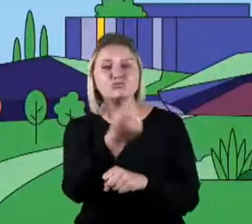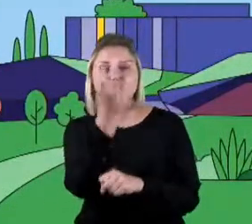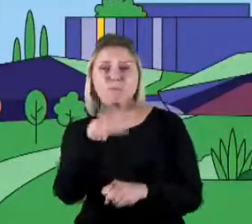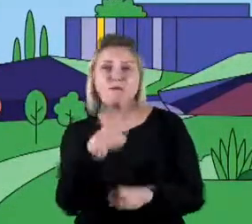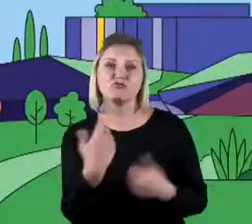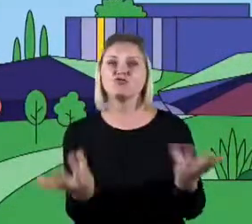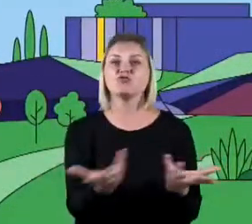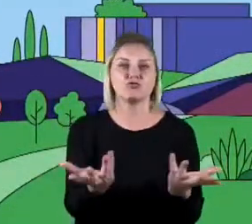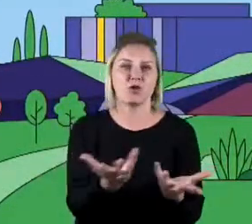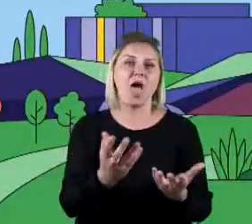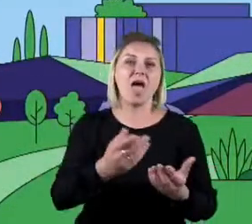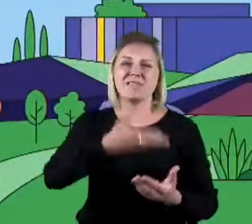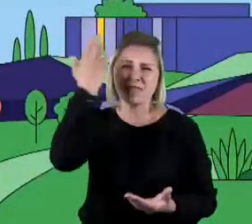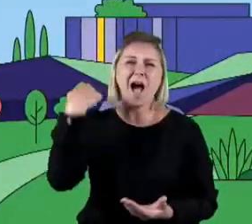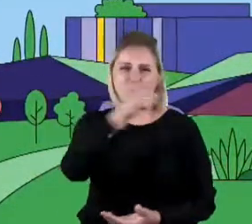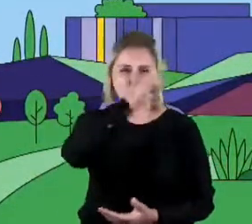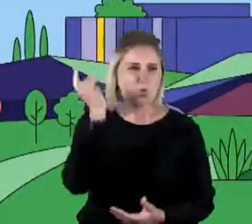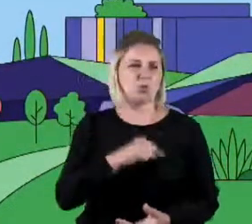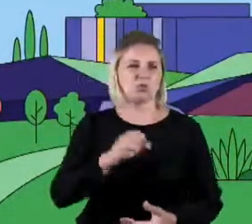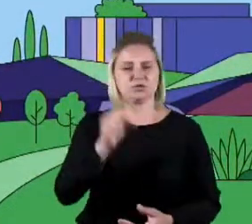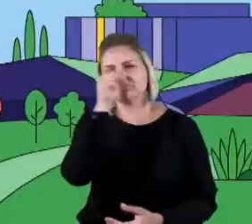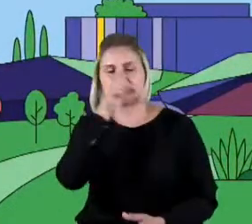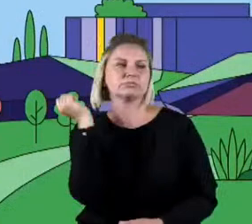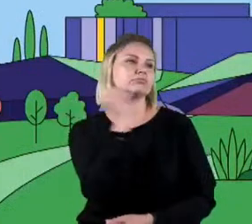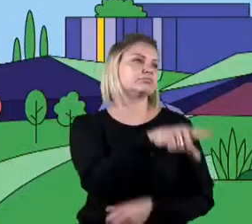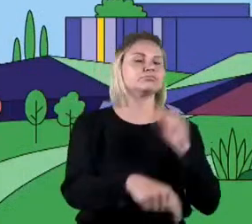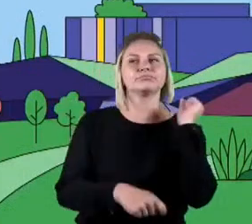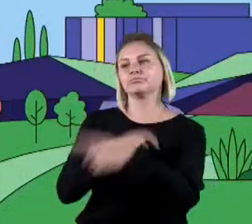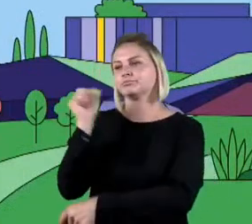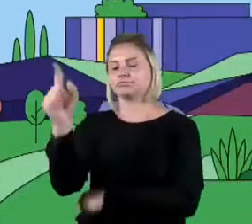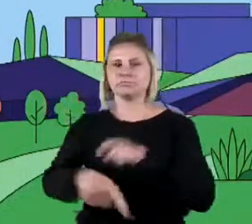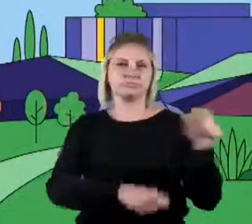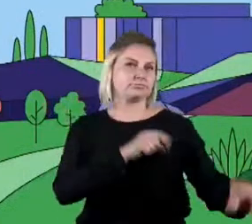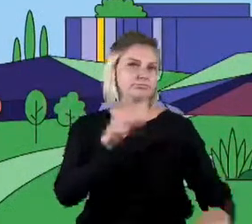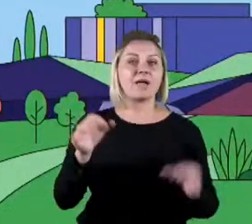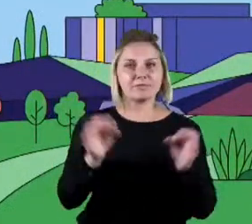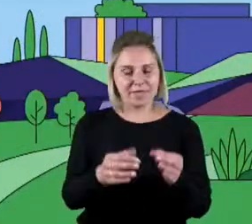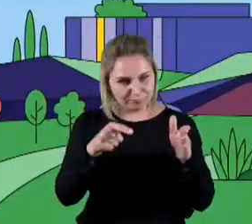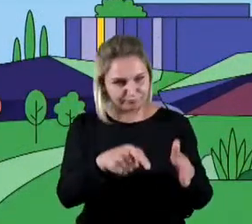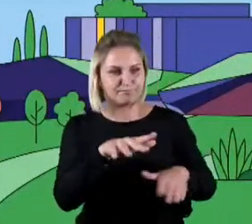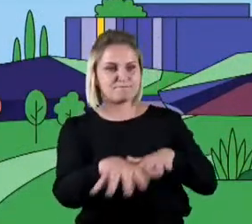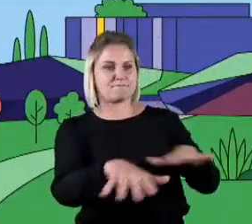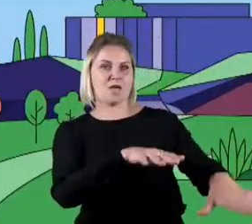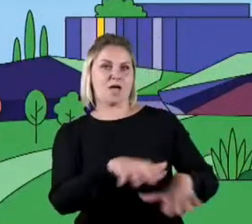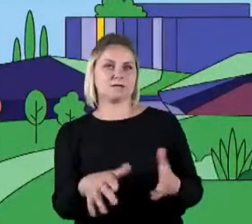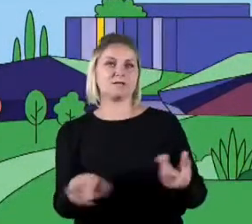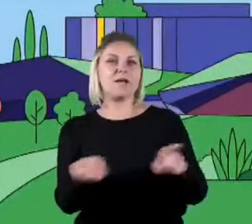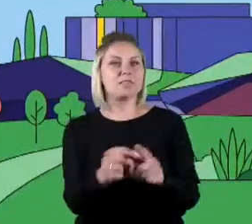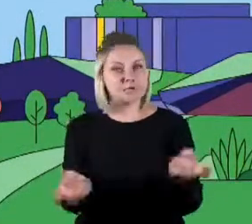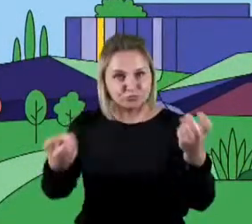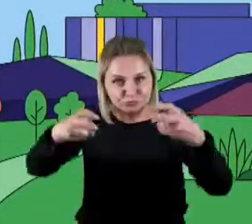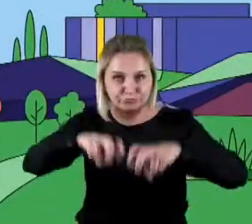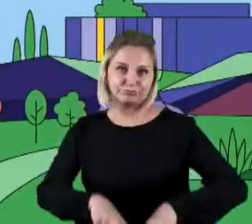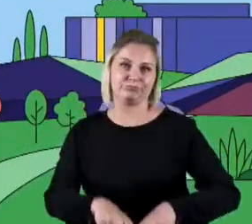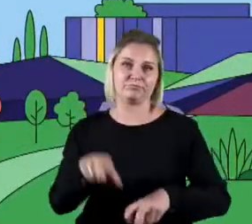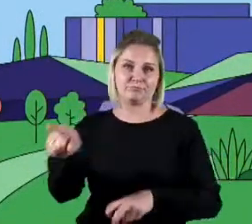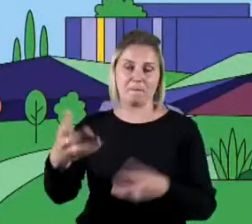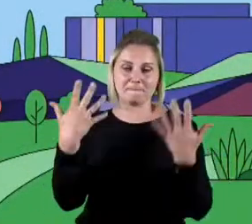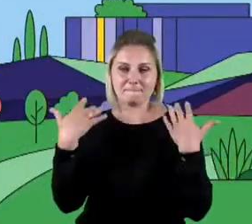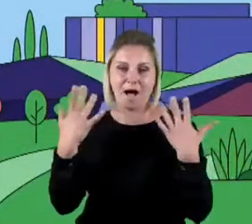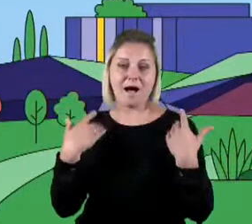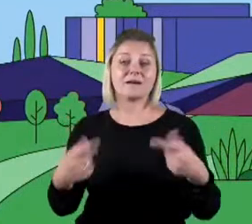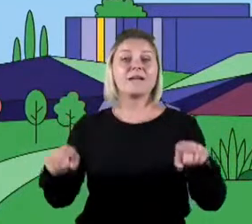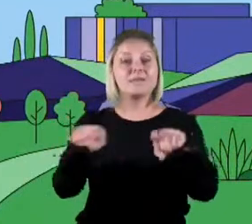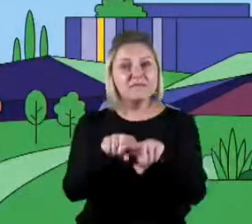garbage, where in proper areas. Previously, garbage was put anywhere. We are